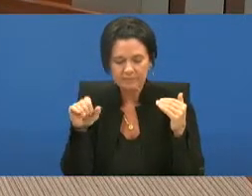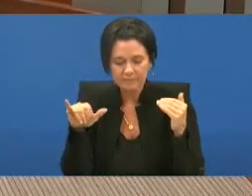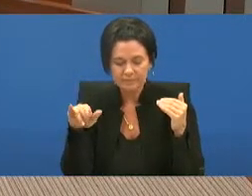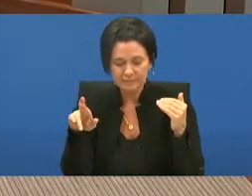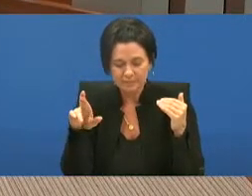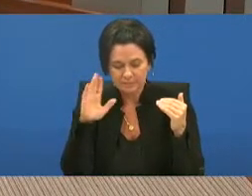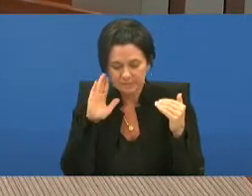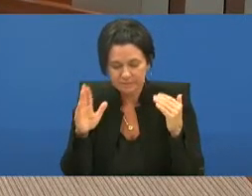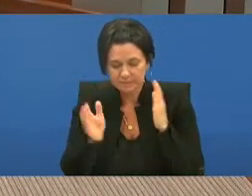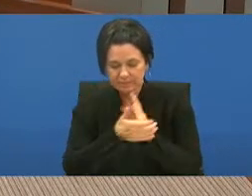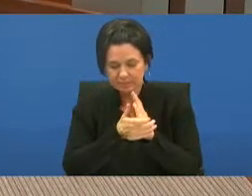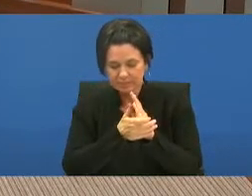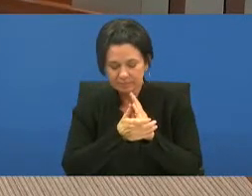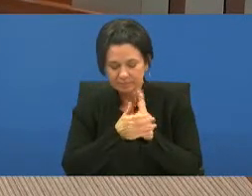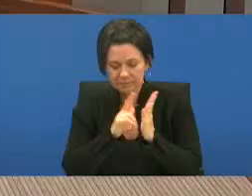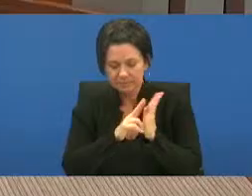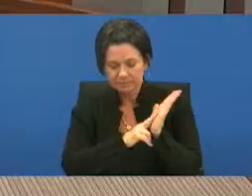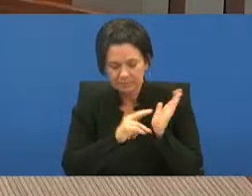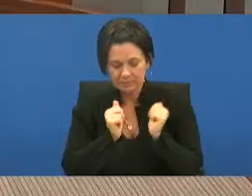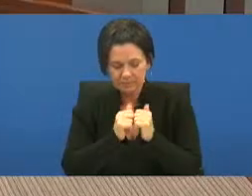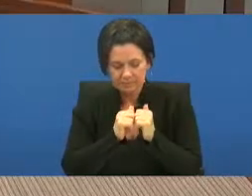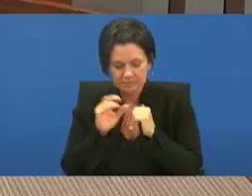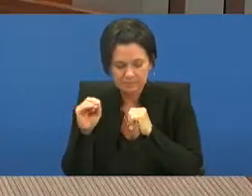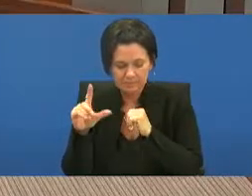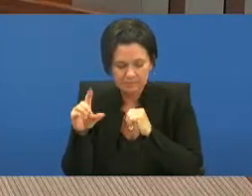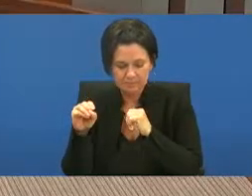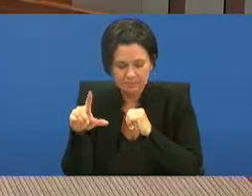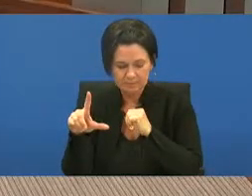amend the subrecipient contract with Our Lady of the Lake in the amount of